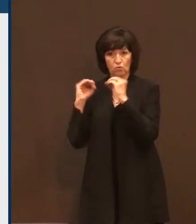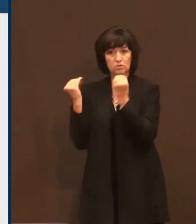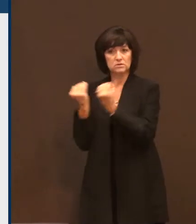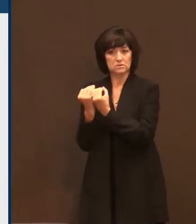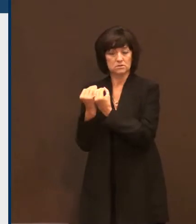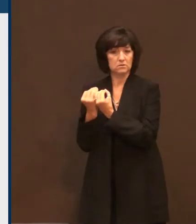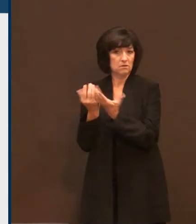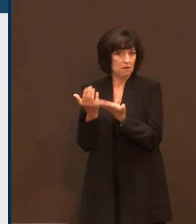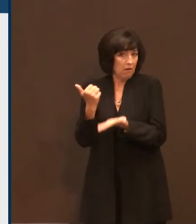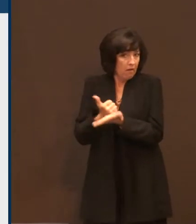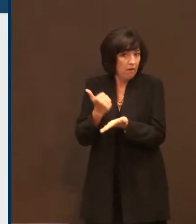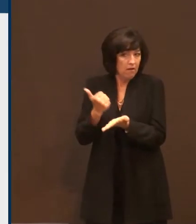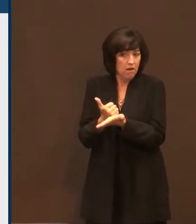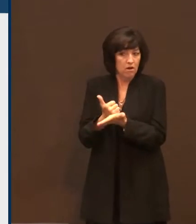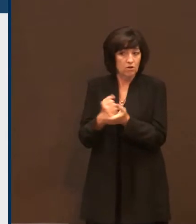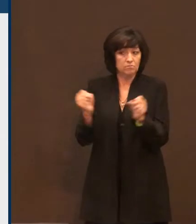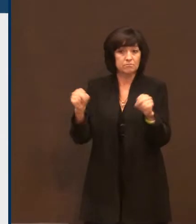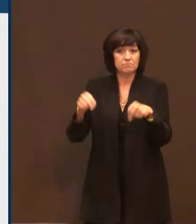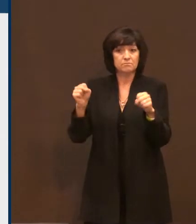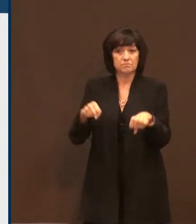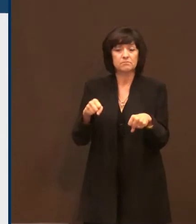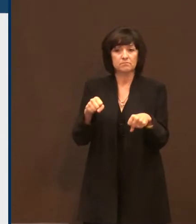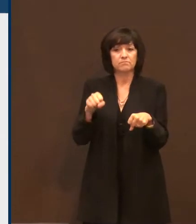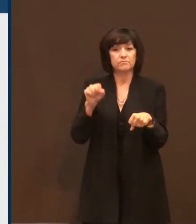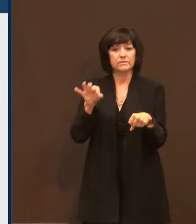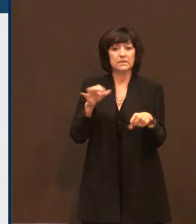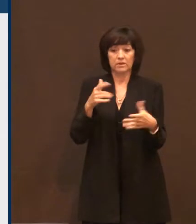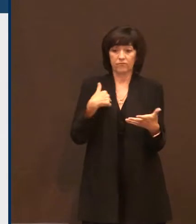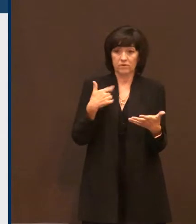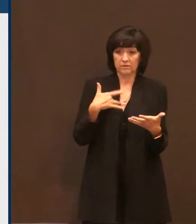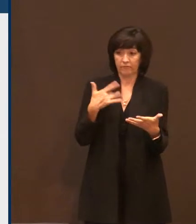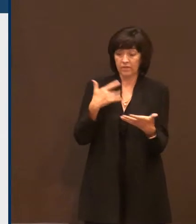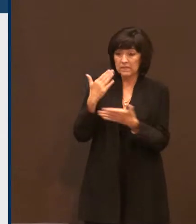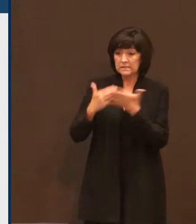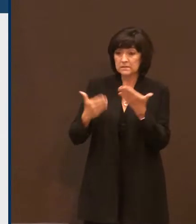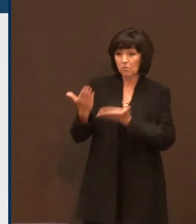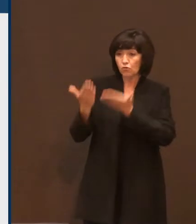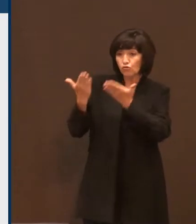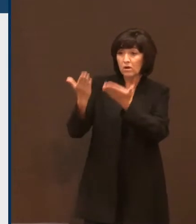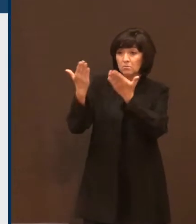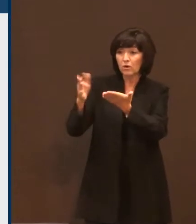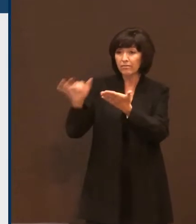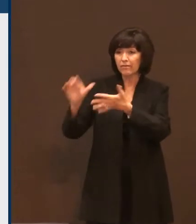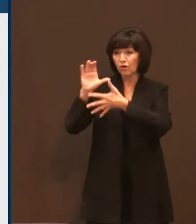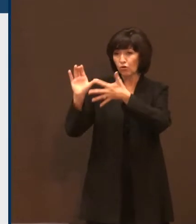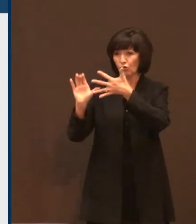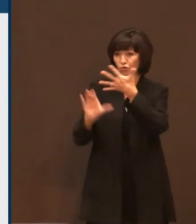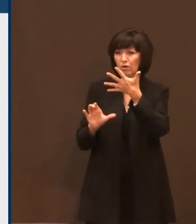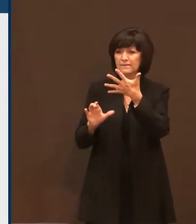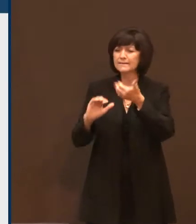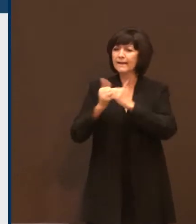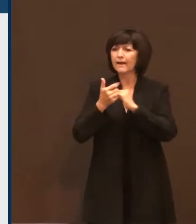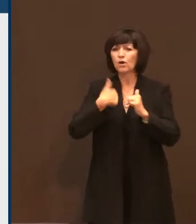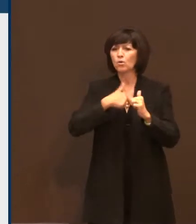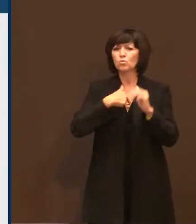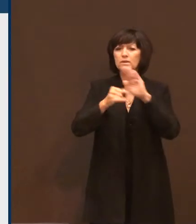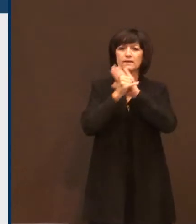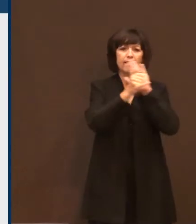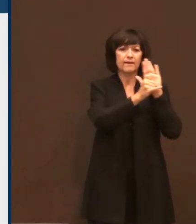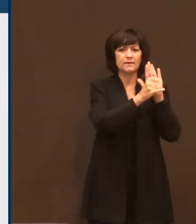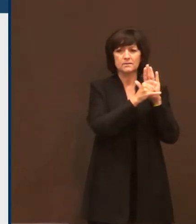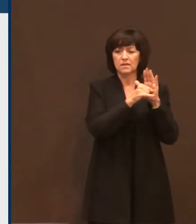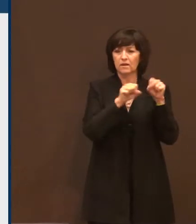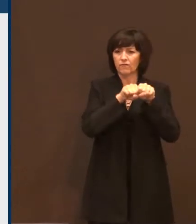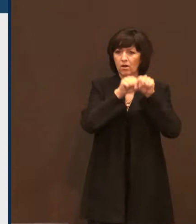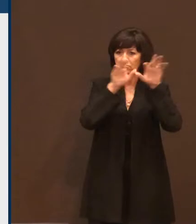more helpful certainly, if we had a recommendation about those criterias to identify community spread by the Centers